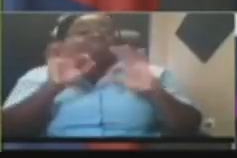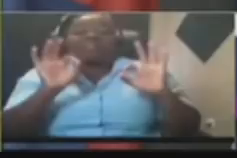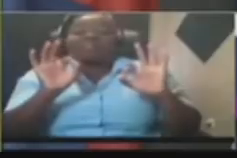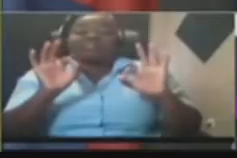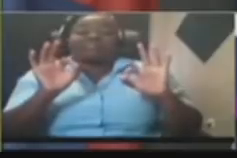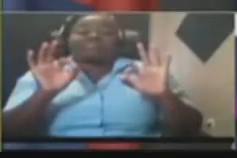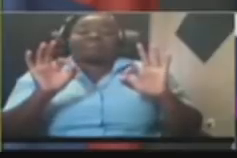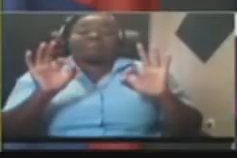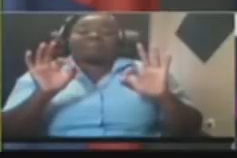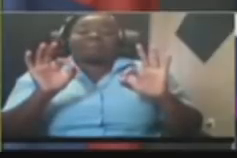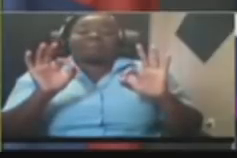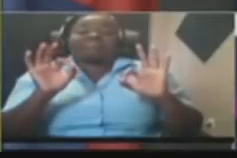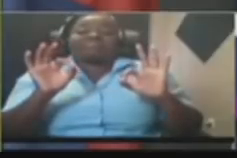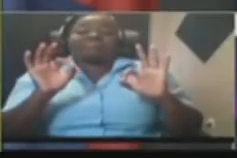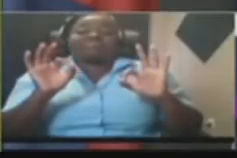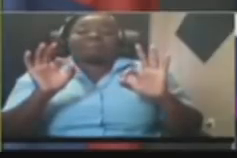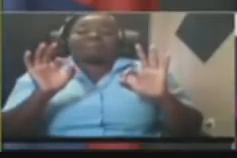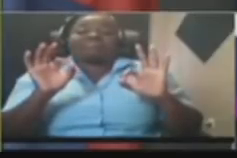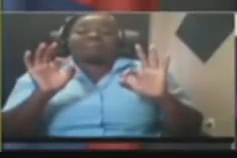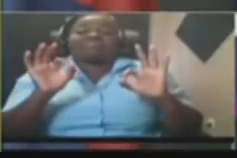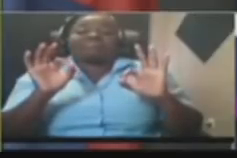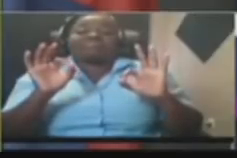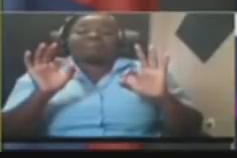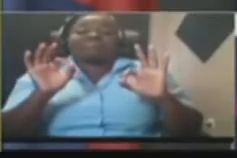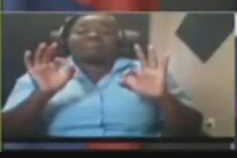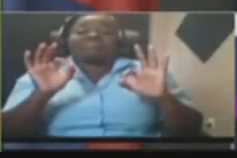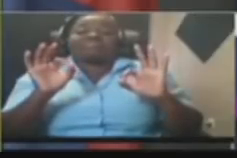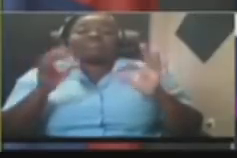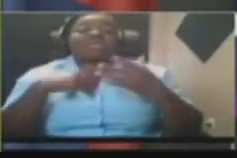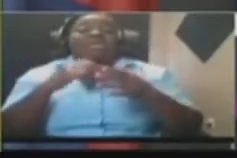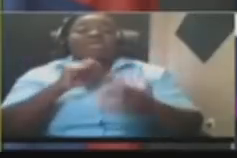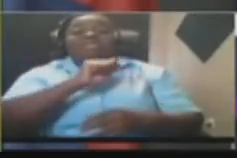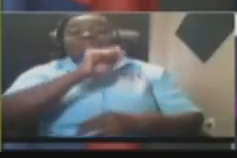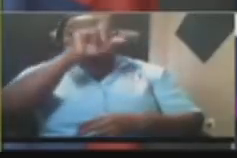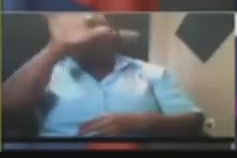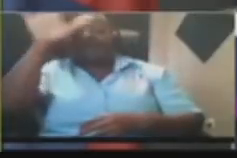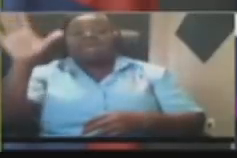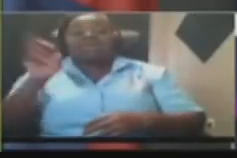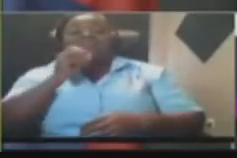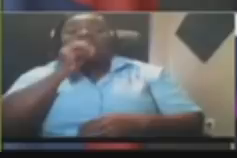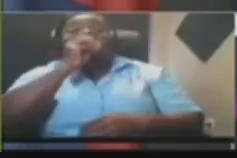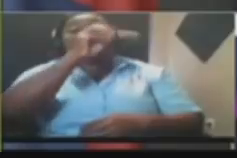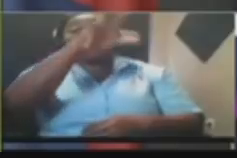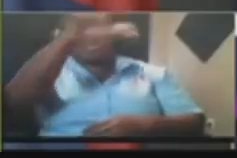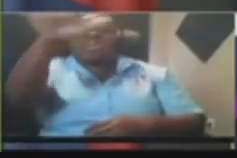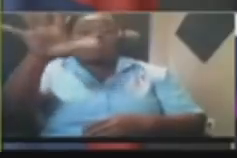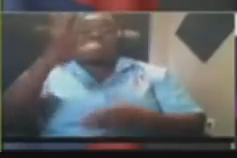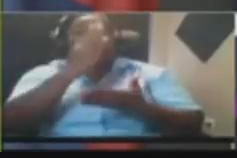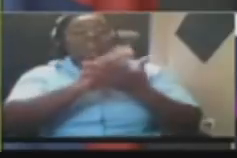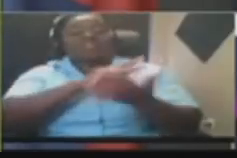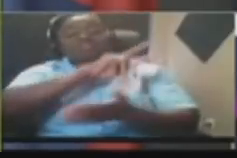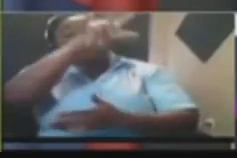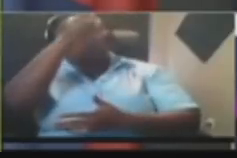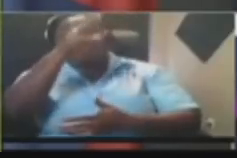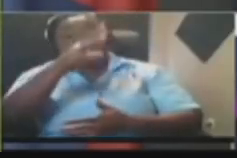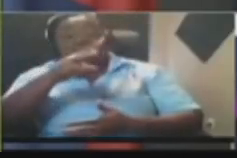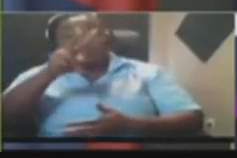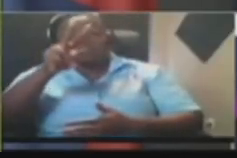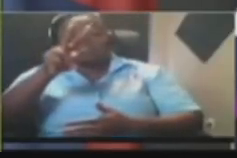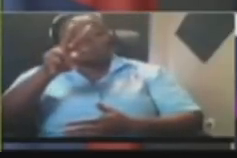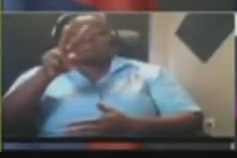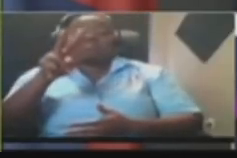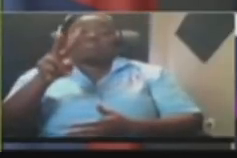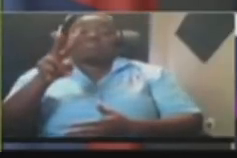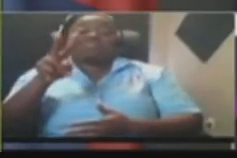our way is airborne, and some of the variants are turning out to be